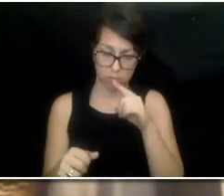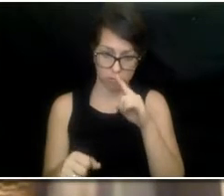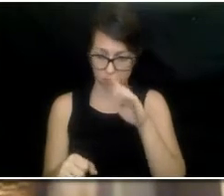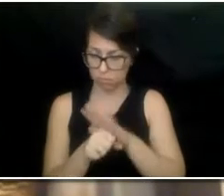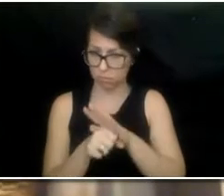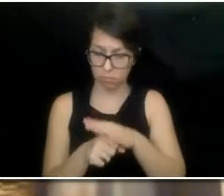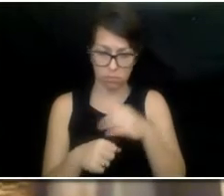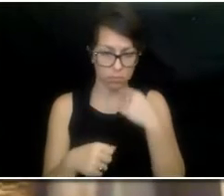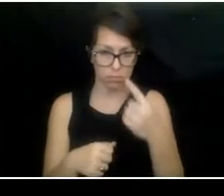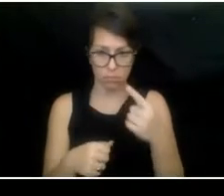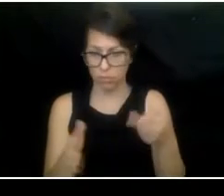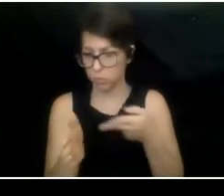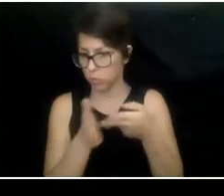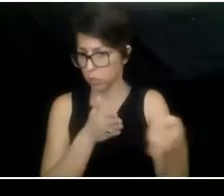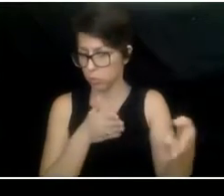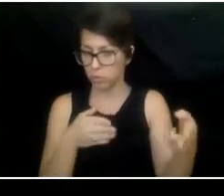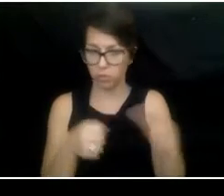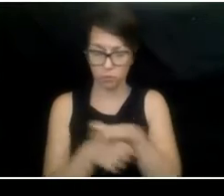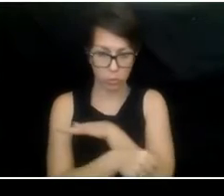dank